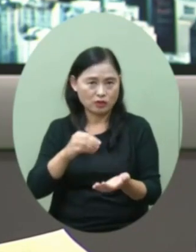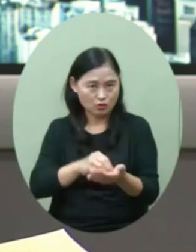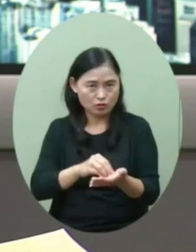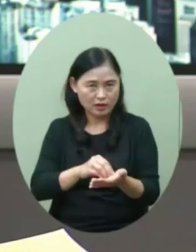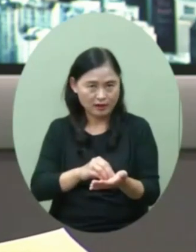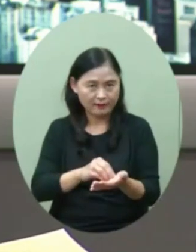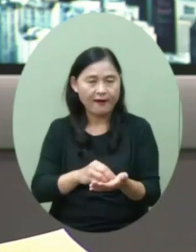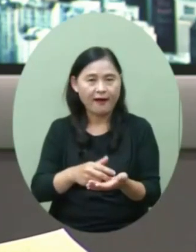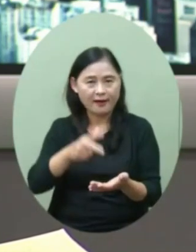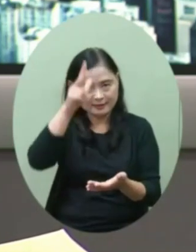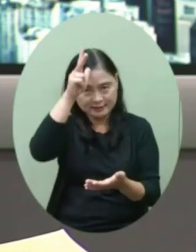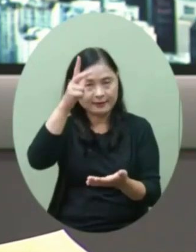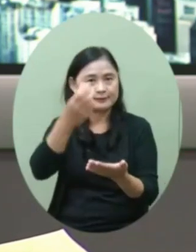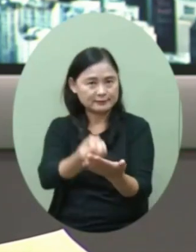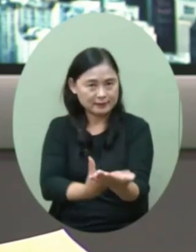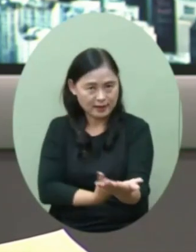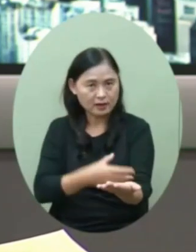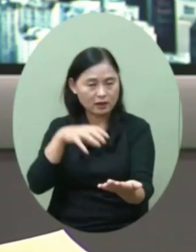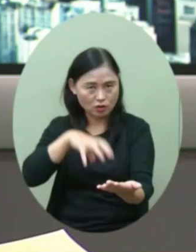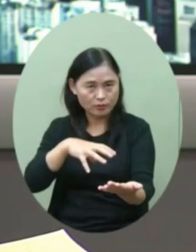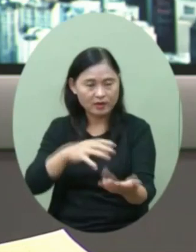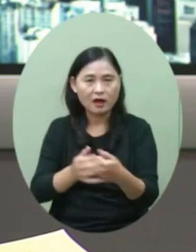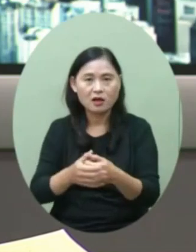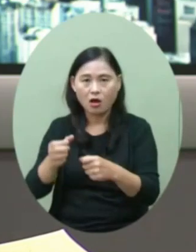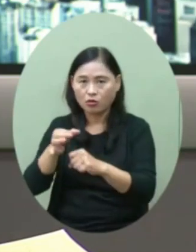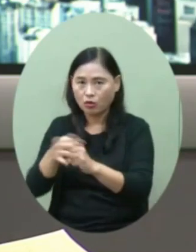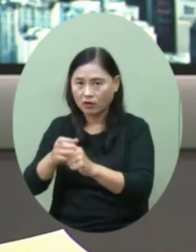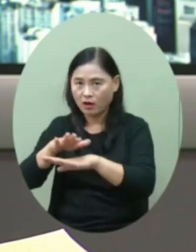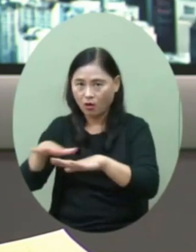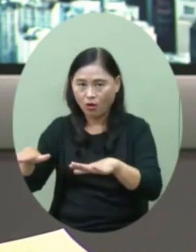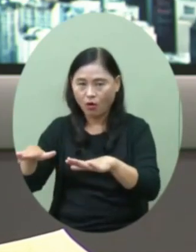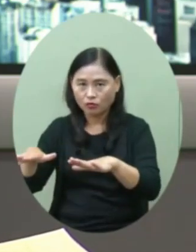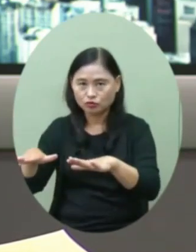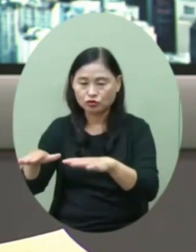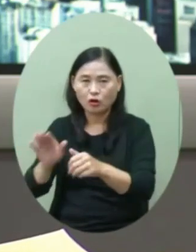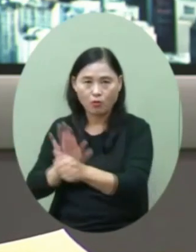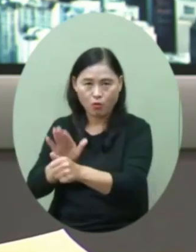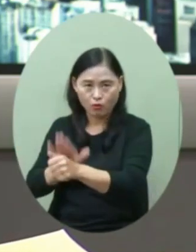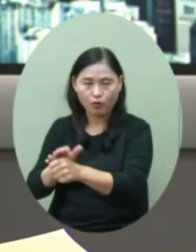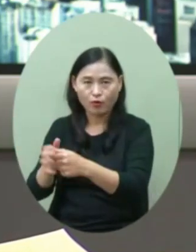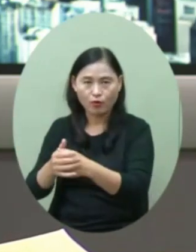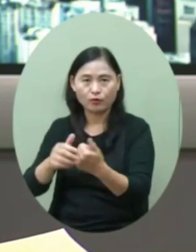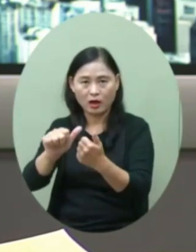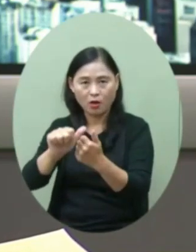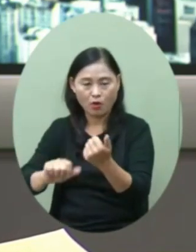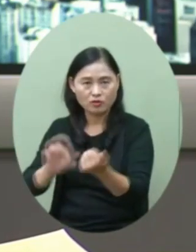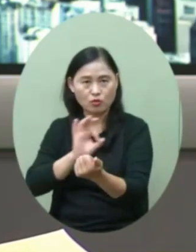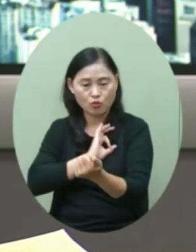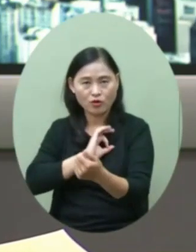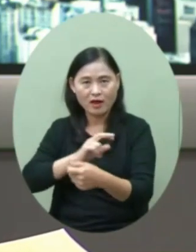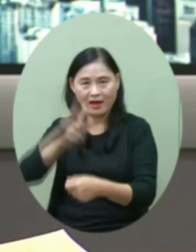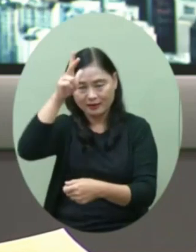the committee. Now, the committee makes decisions on policy matters, And this is a